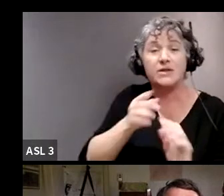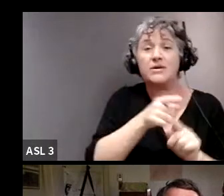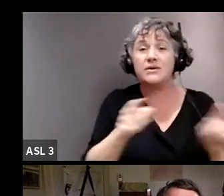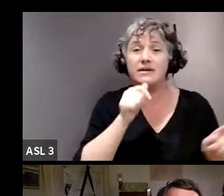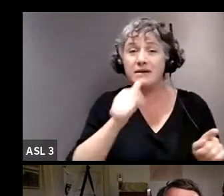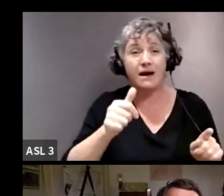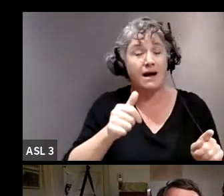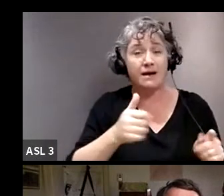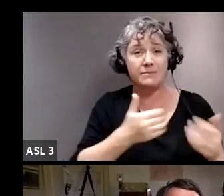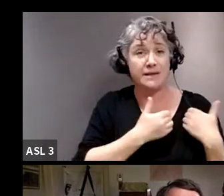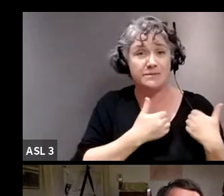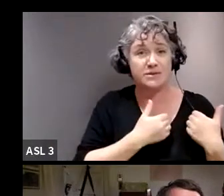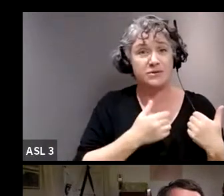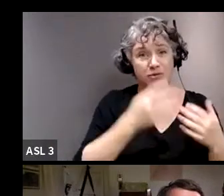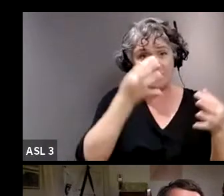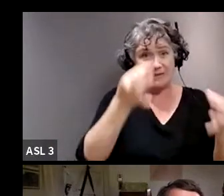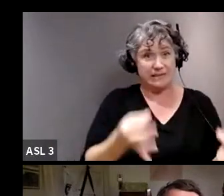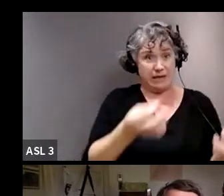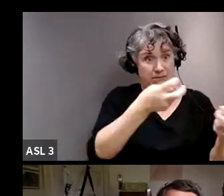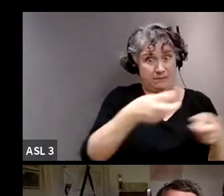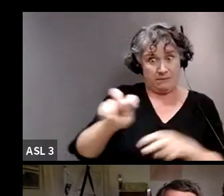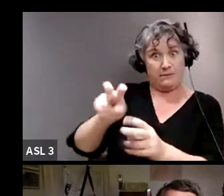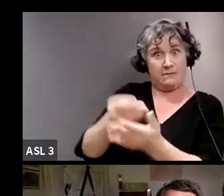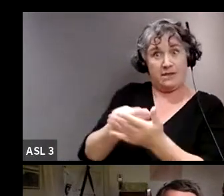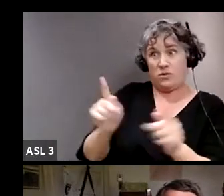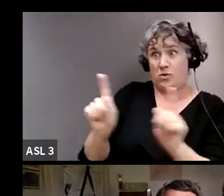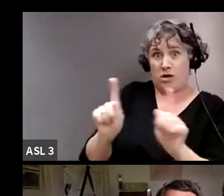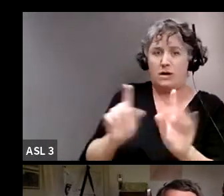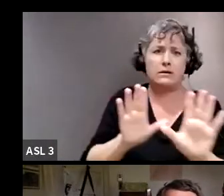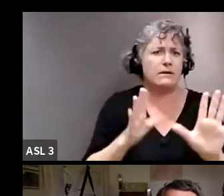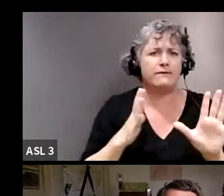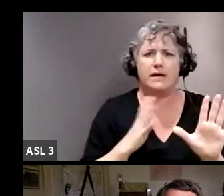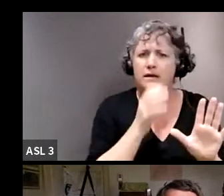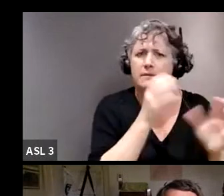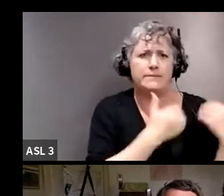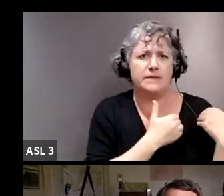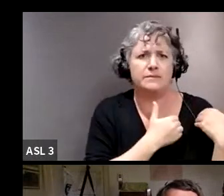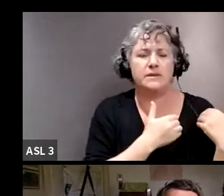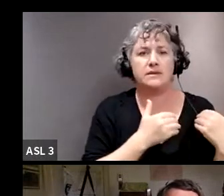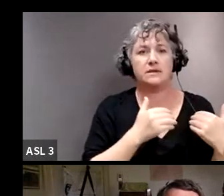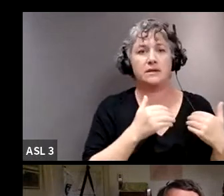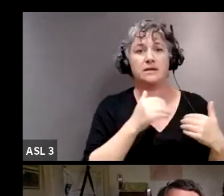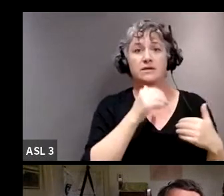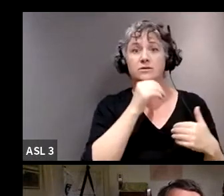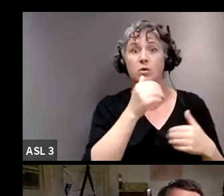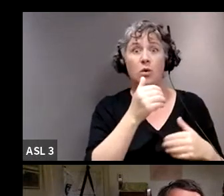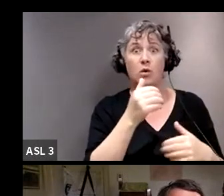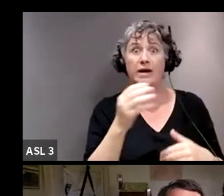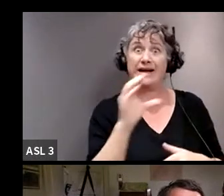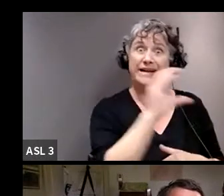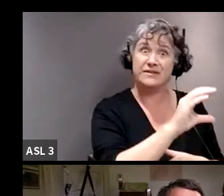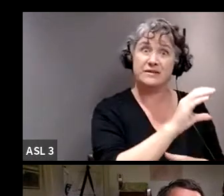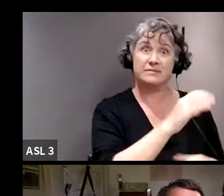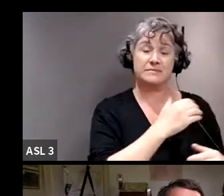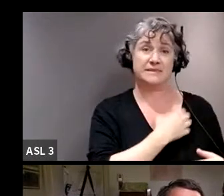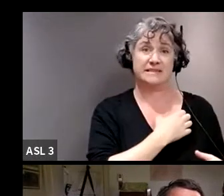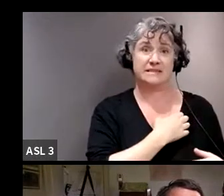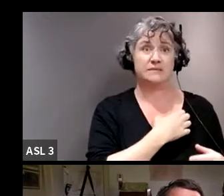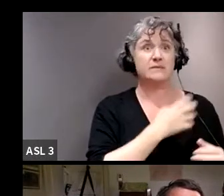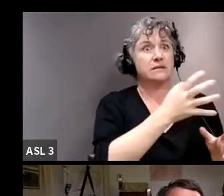money could otherwise go does not mean that voting to give it to the to the police isn't actively keeping it away from other services